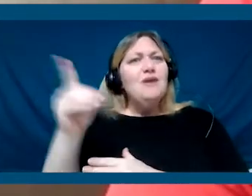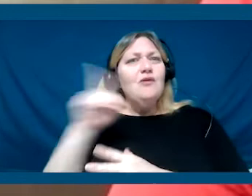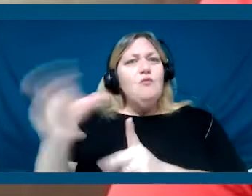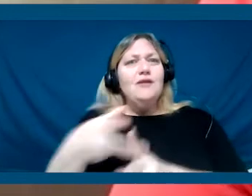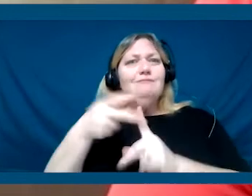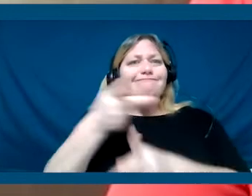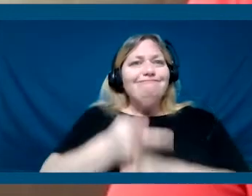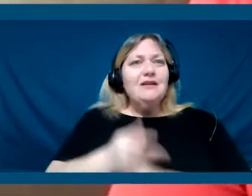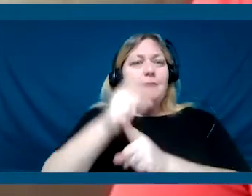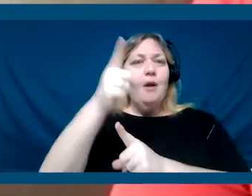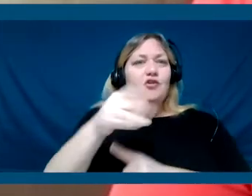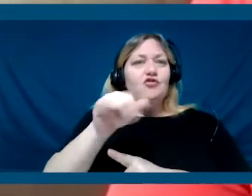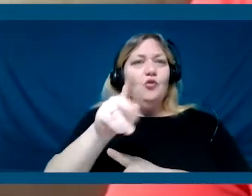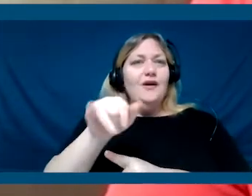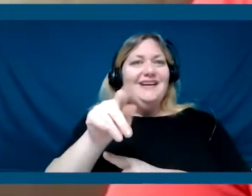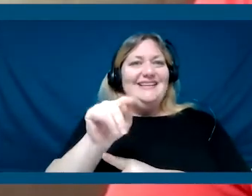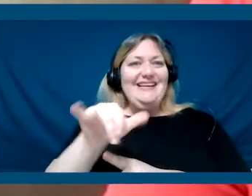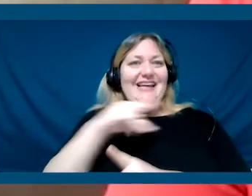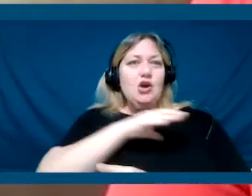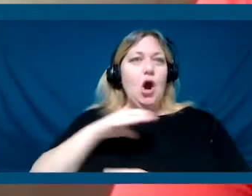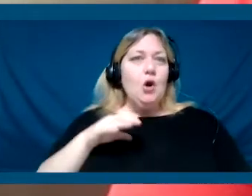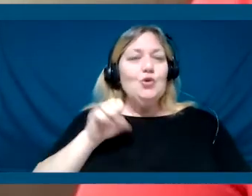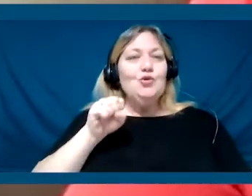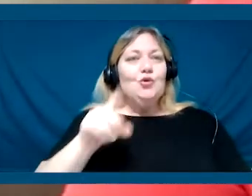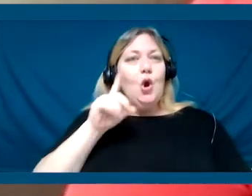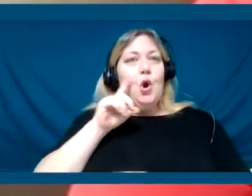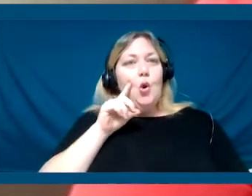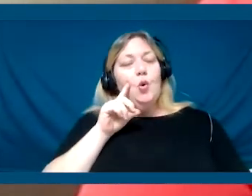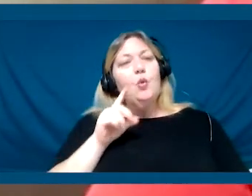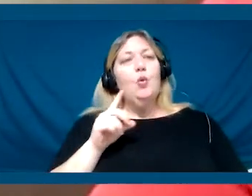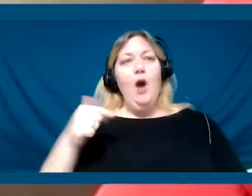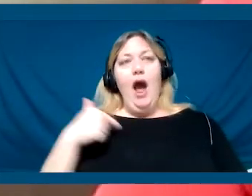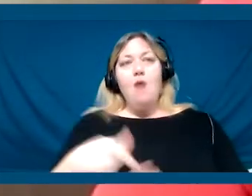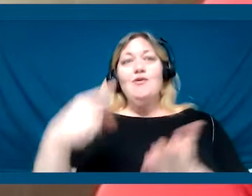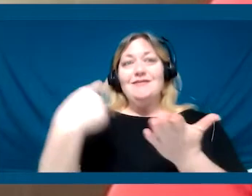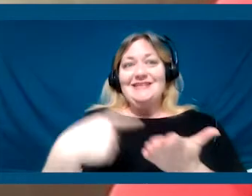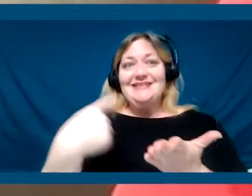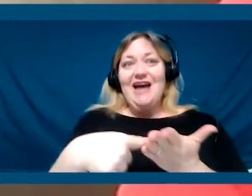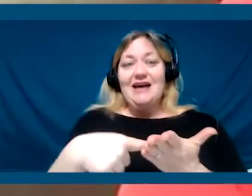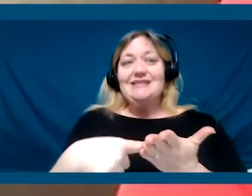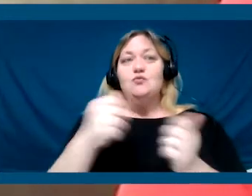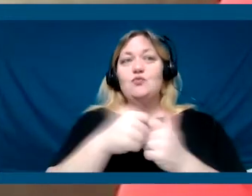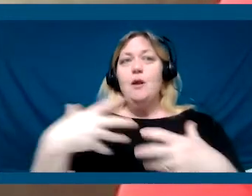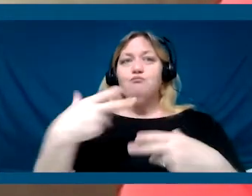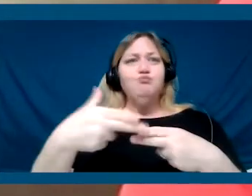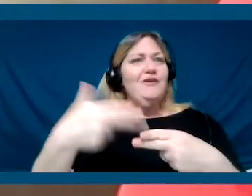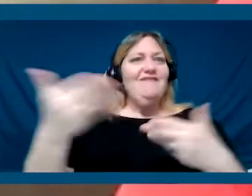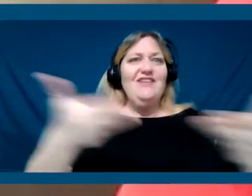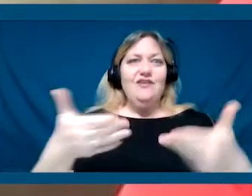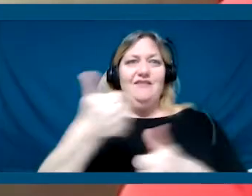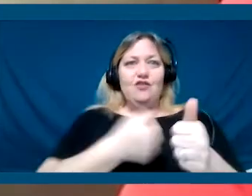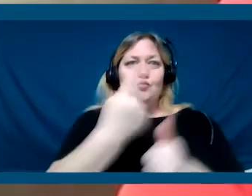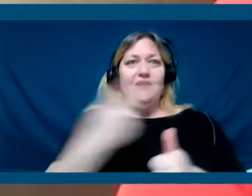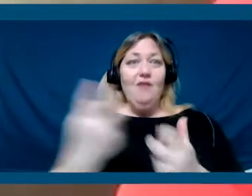our majority in Congress. So I will begin this discussion with brief introductions of each one of